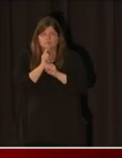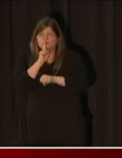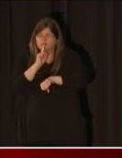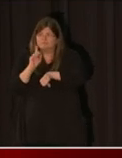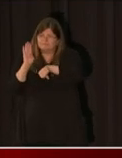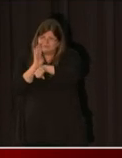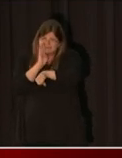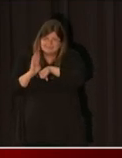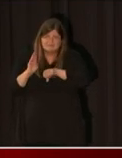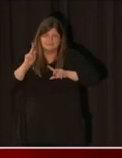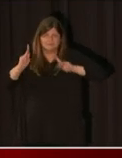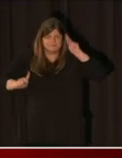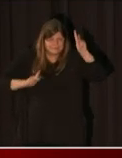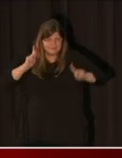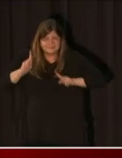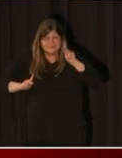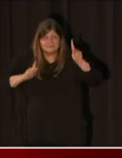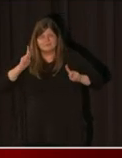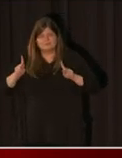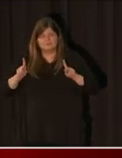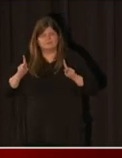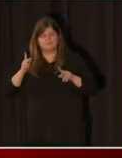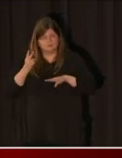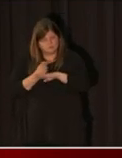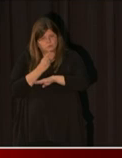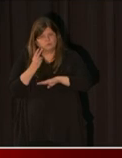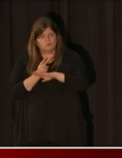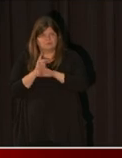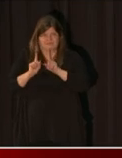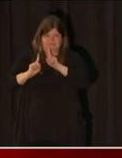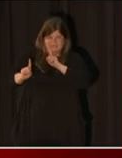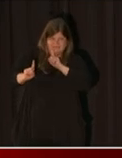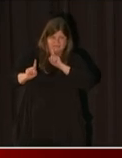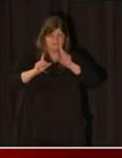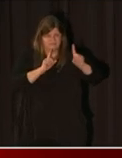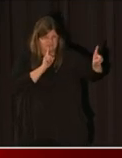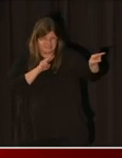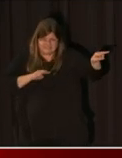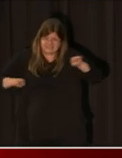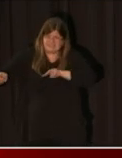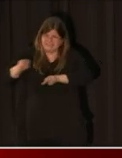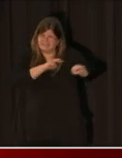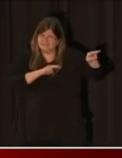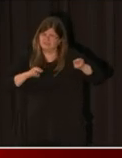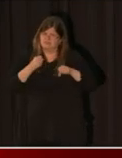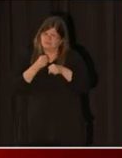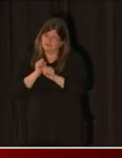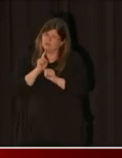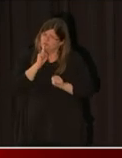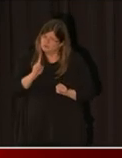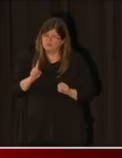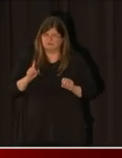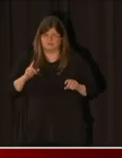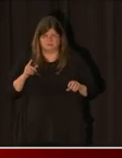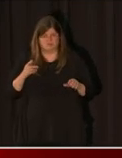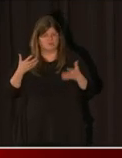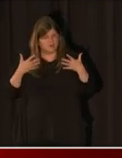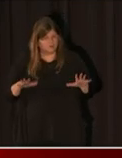social distancing. And I've already said that this is not an issue we're going to police ourselves out